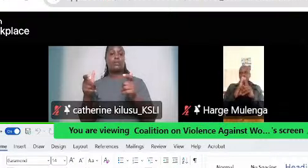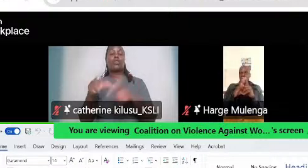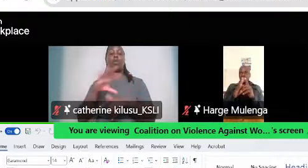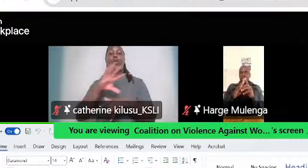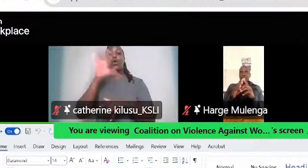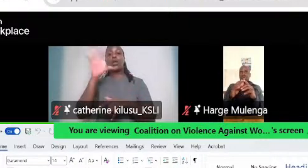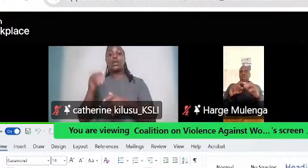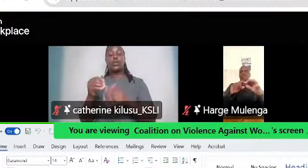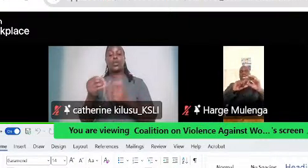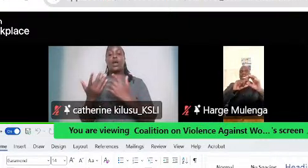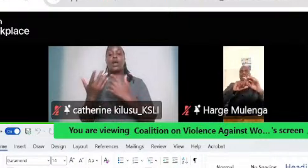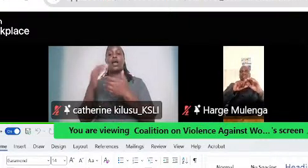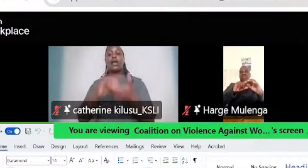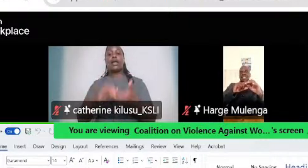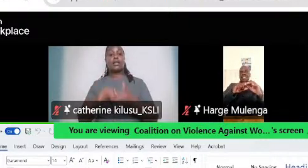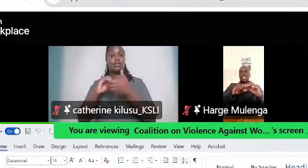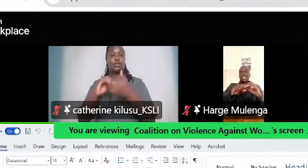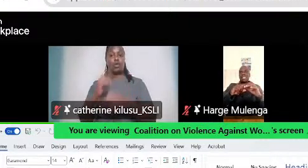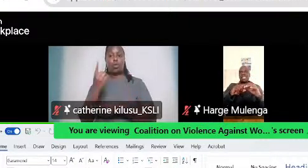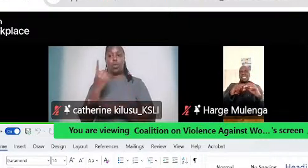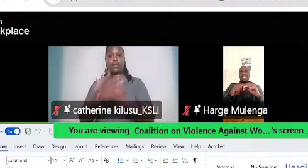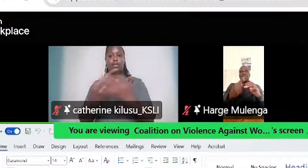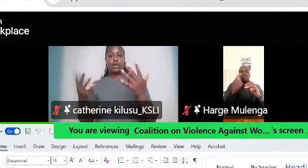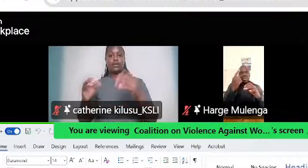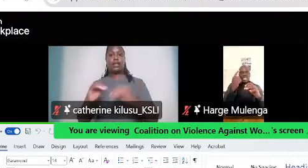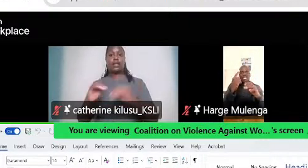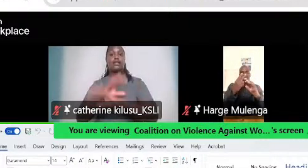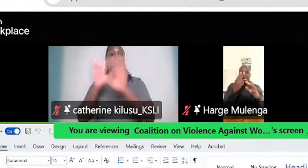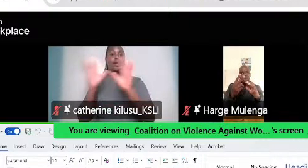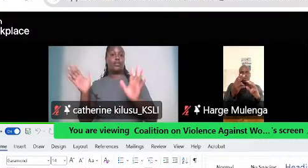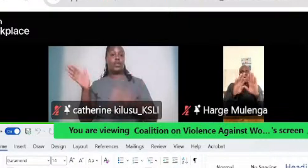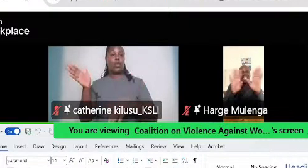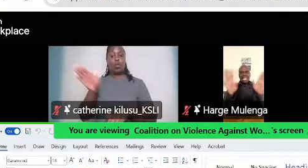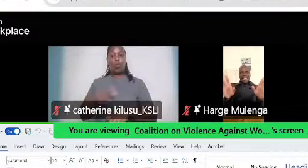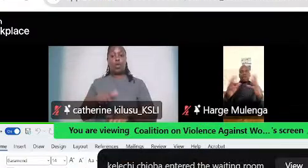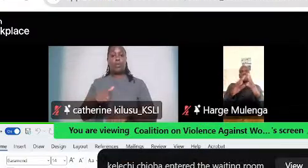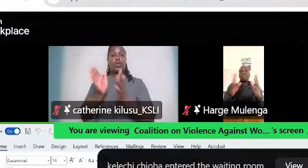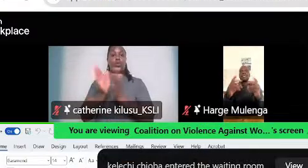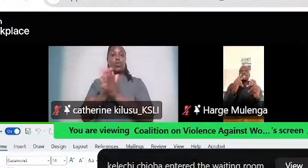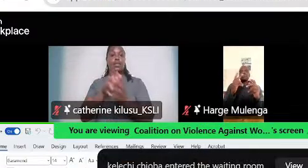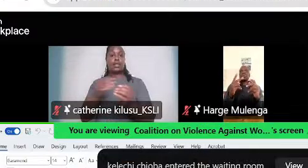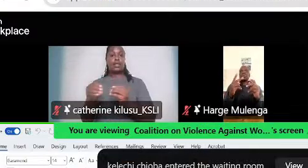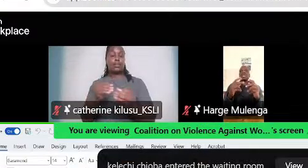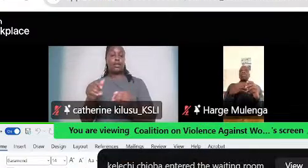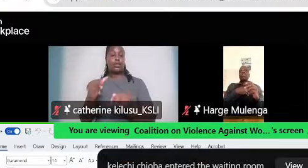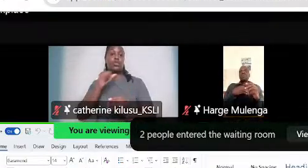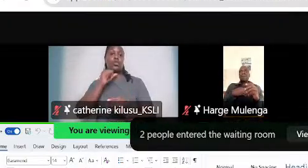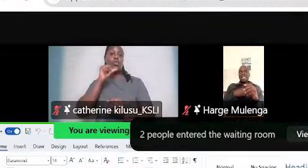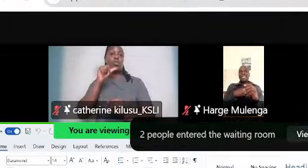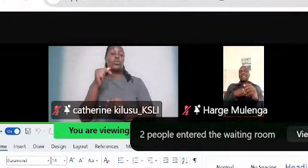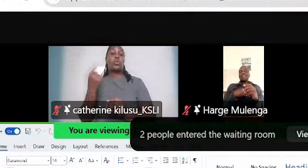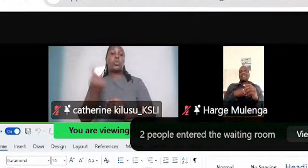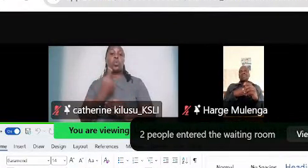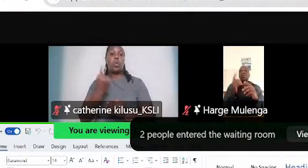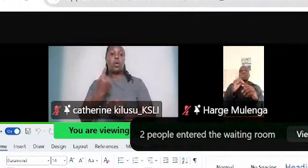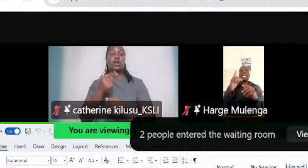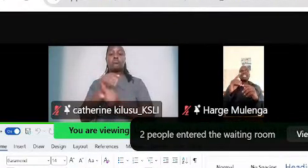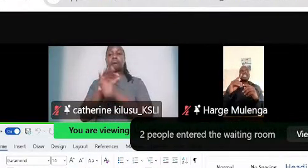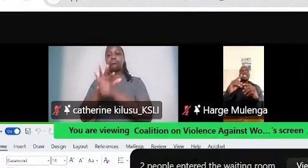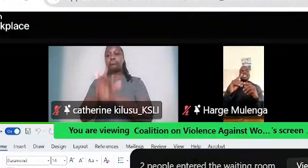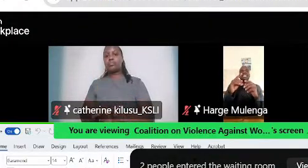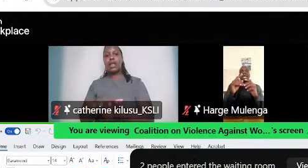one thing that is very clear is that women with disabilities are not just marginalized, but they are